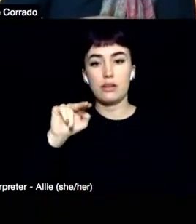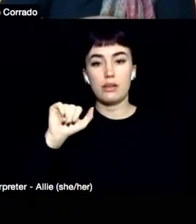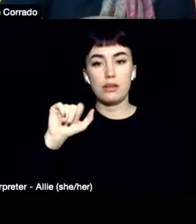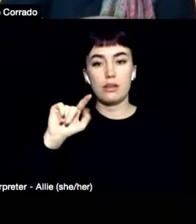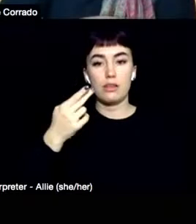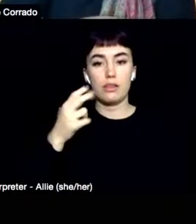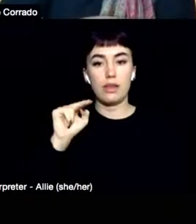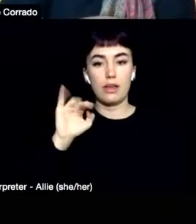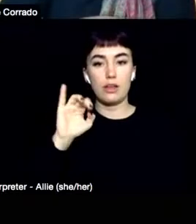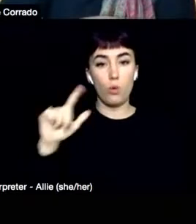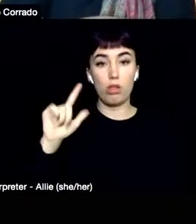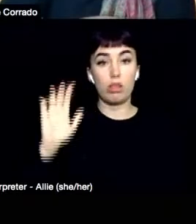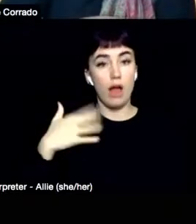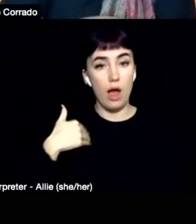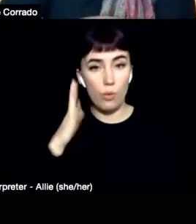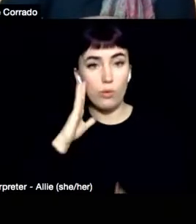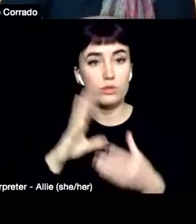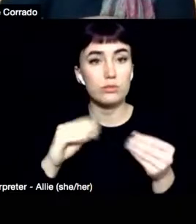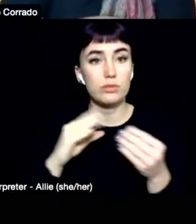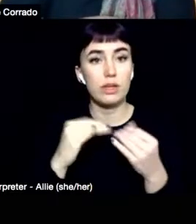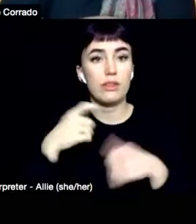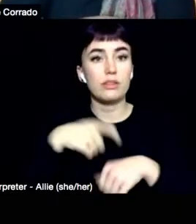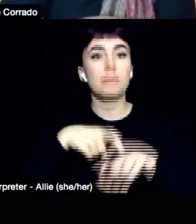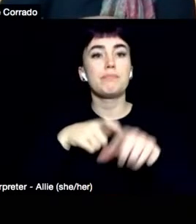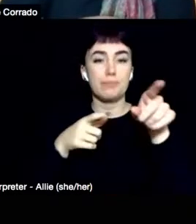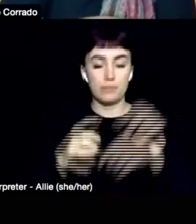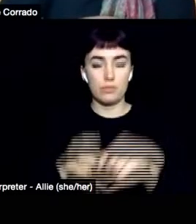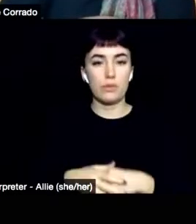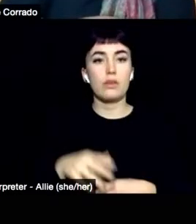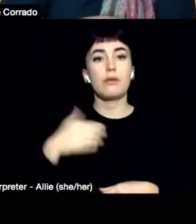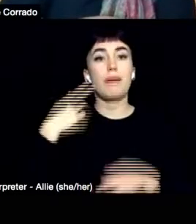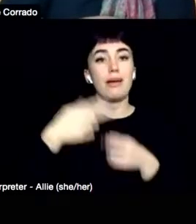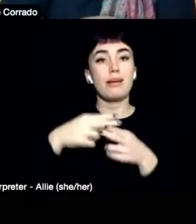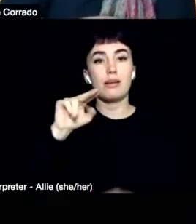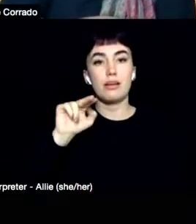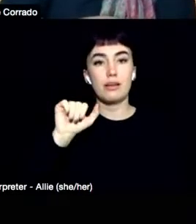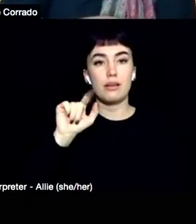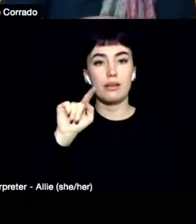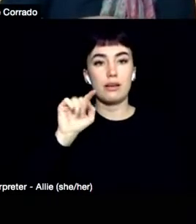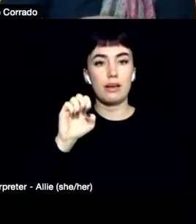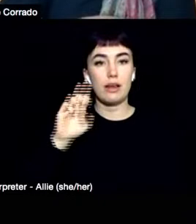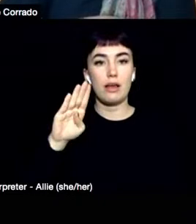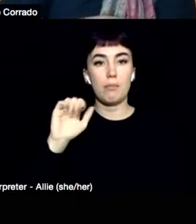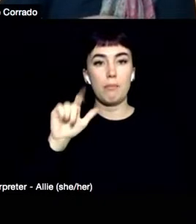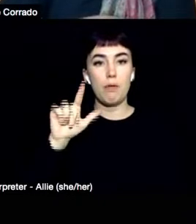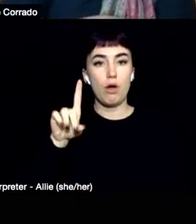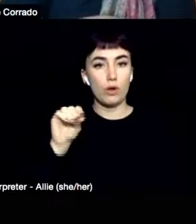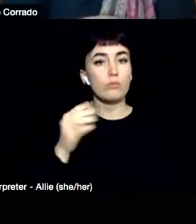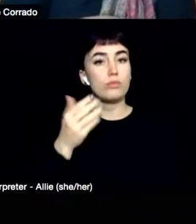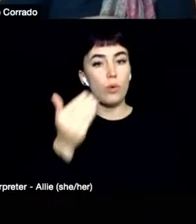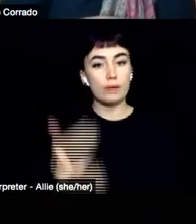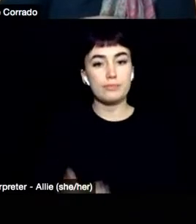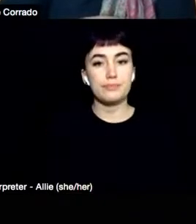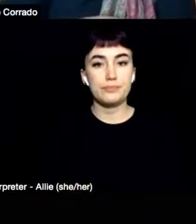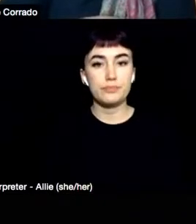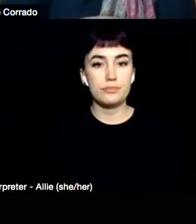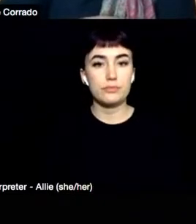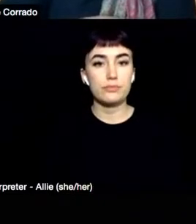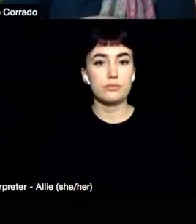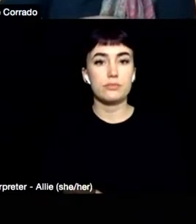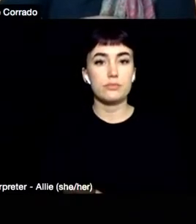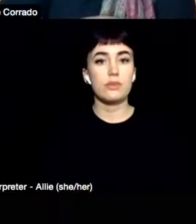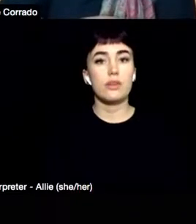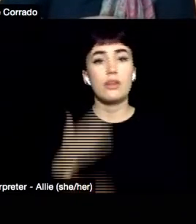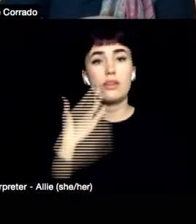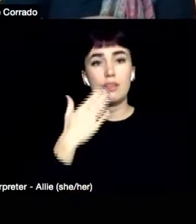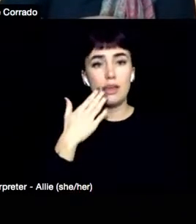well. I'm sorry, who Oh. is that? My name is Nate Baldo. Oh, go ahead, Mr. Baldo. Thank you.